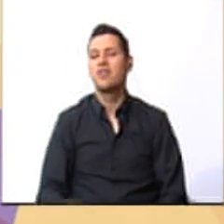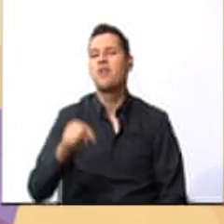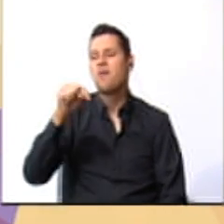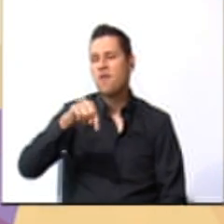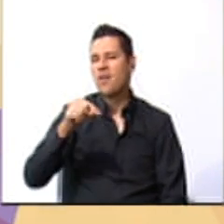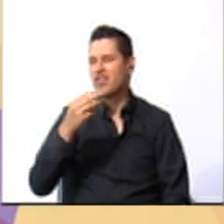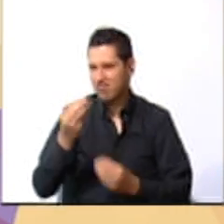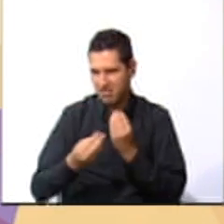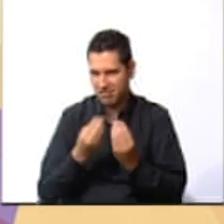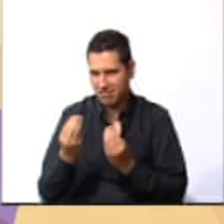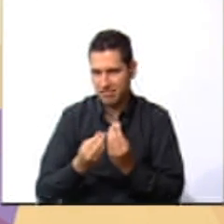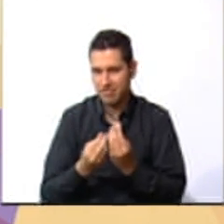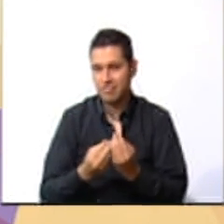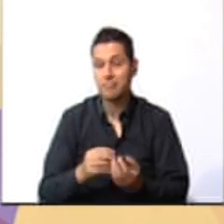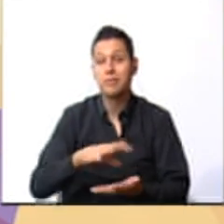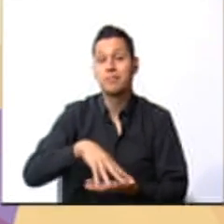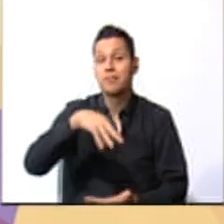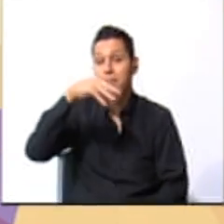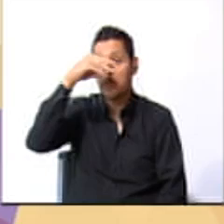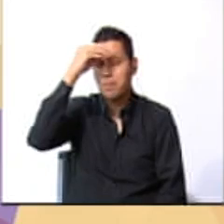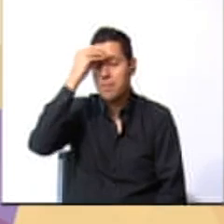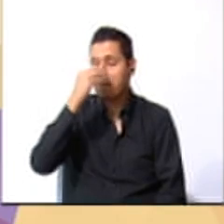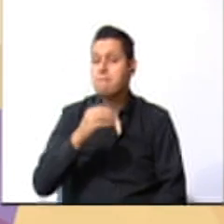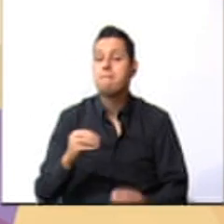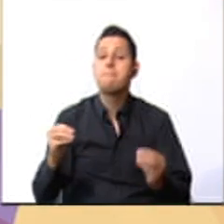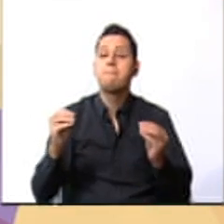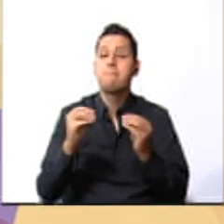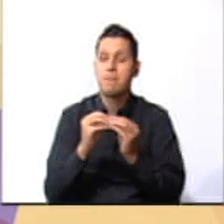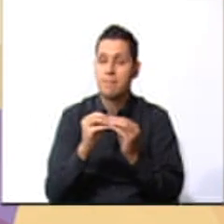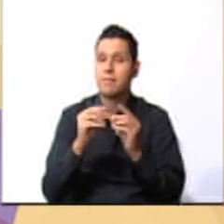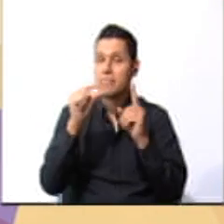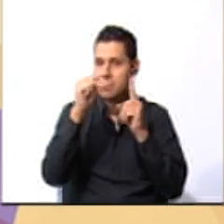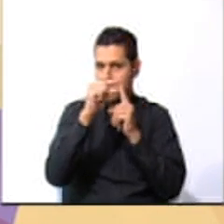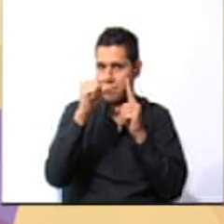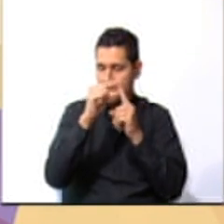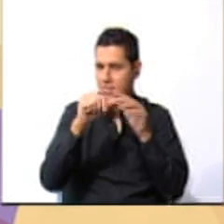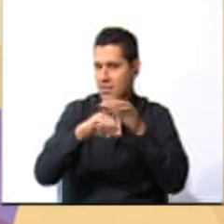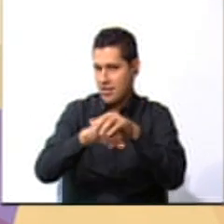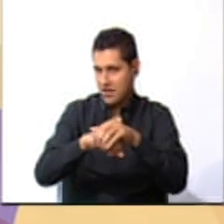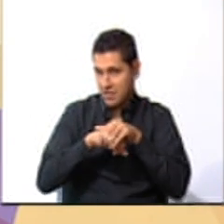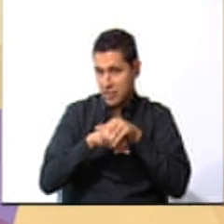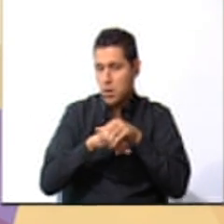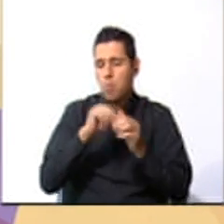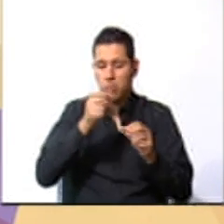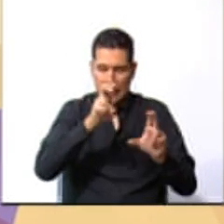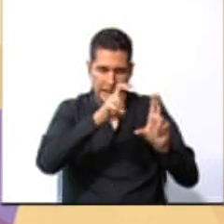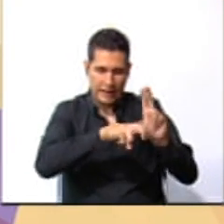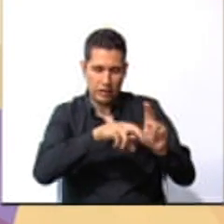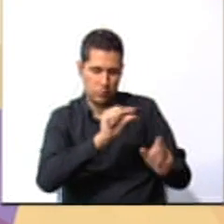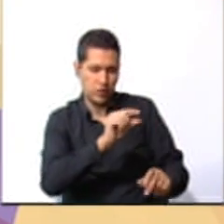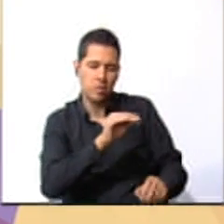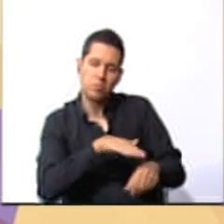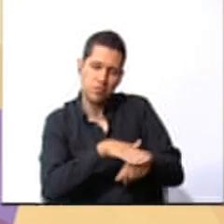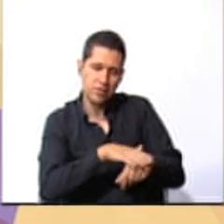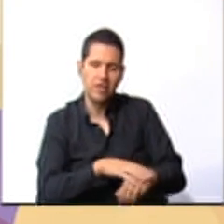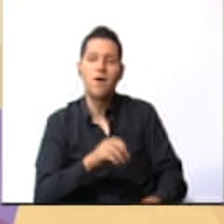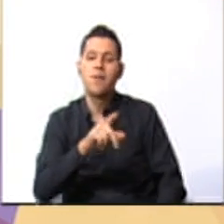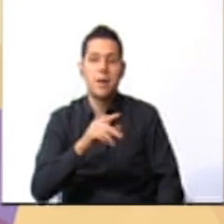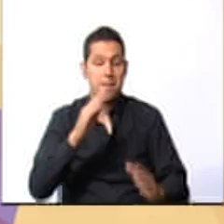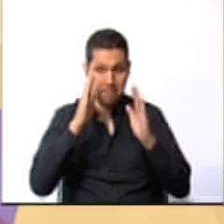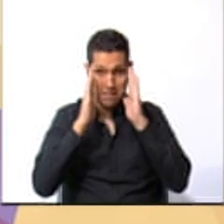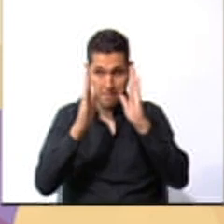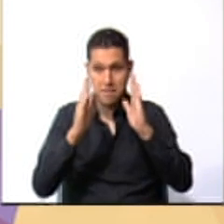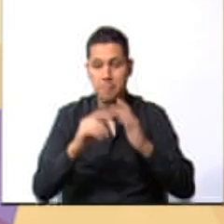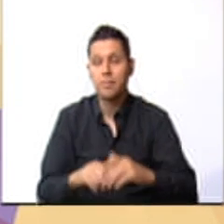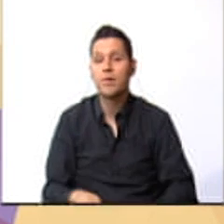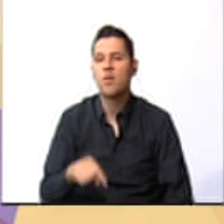are going to learn more prepositions. Jack, can you sit down here, please? pay attention.